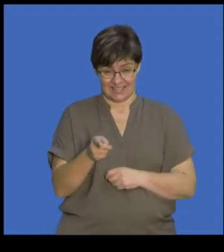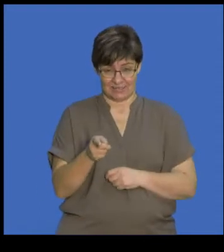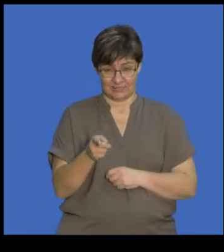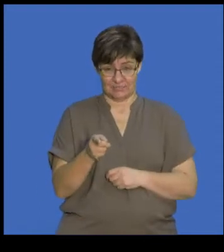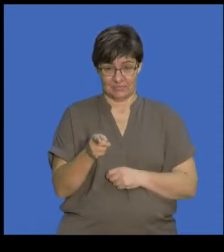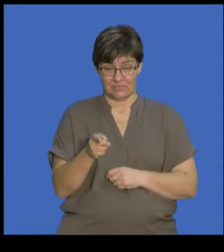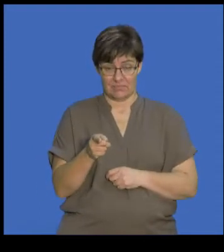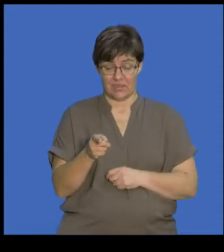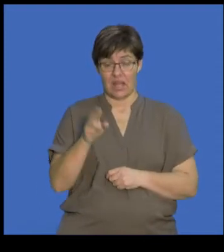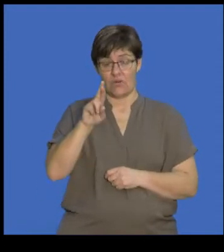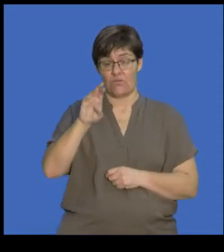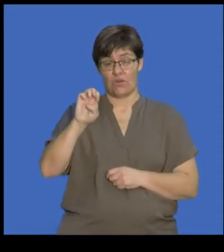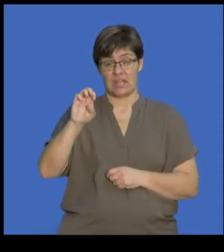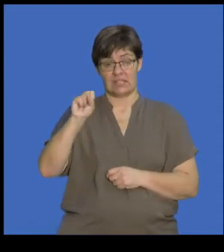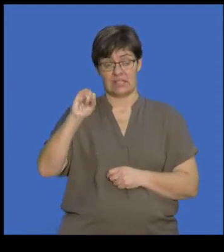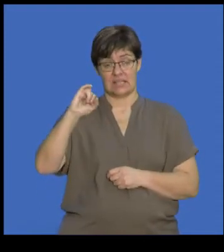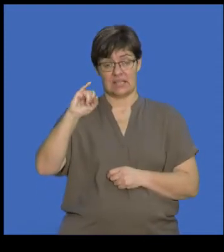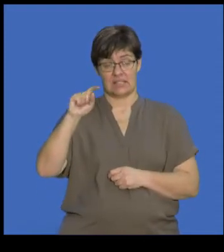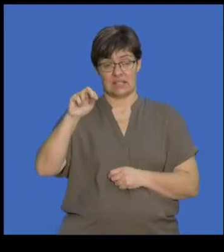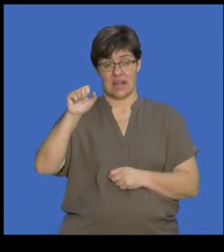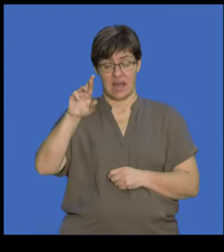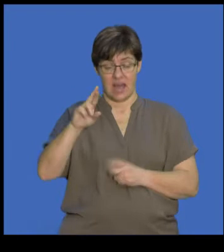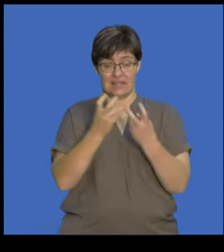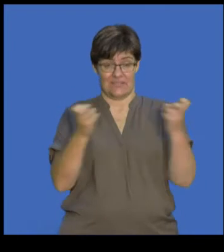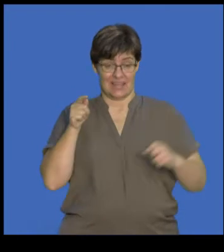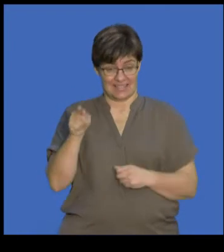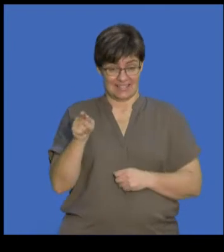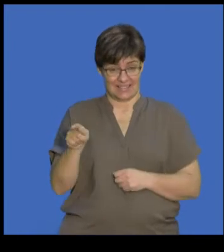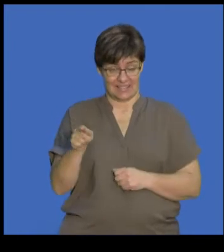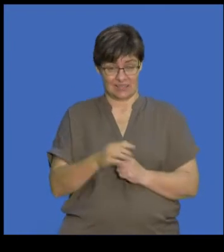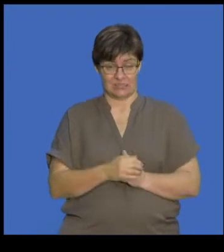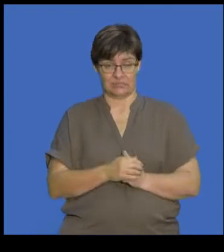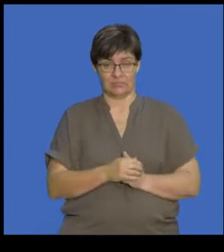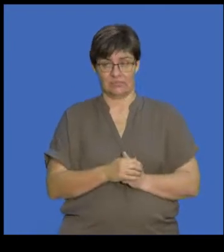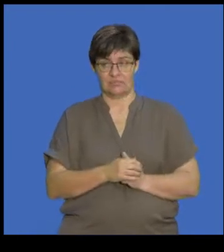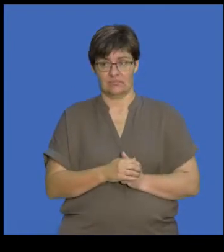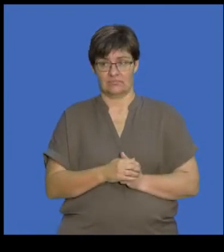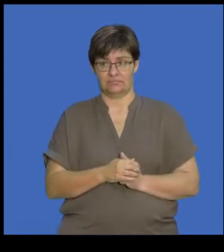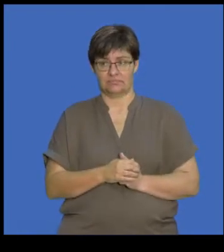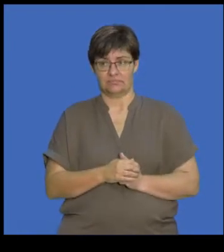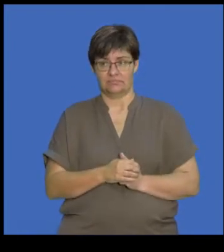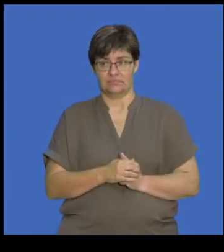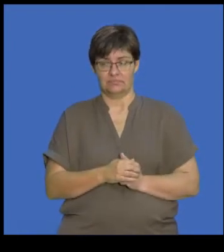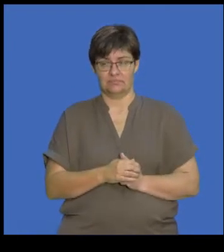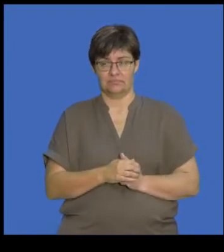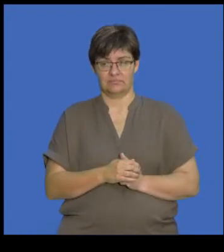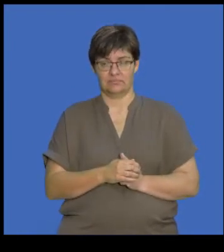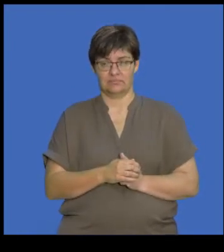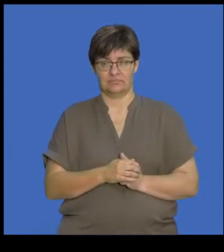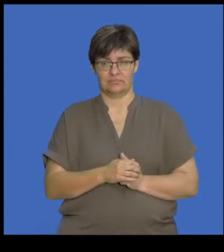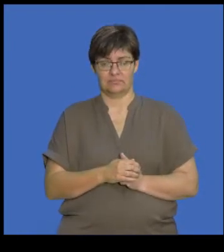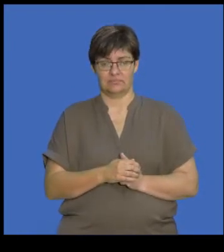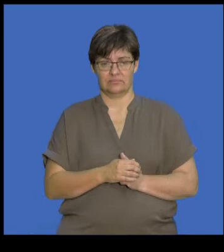So resistor is a device, okay? So a resistor is a device,